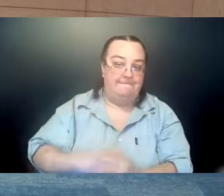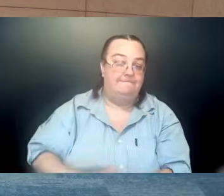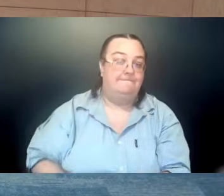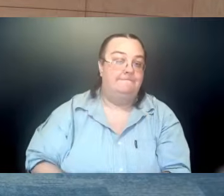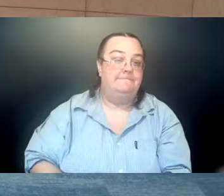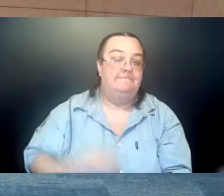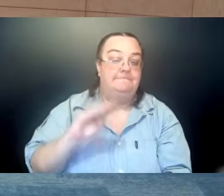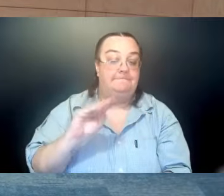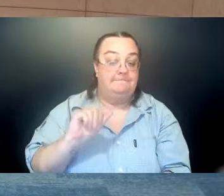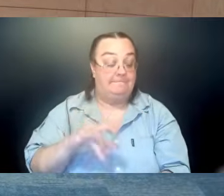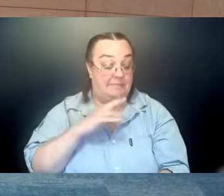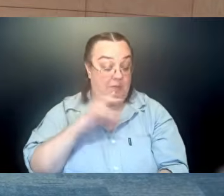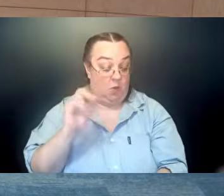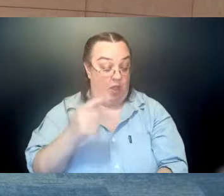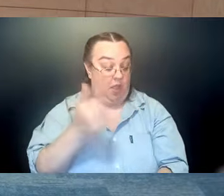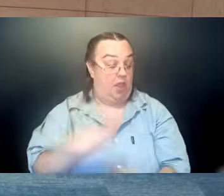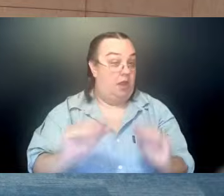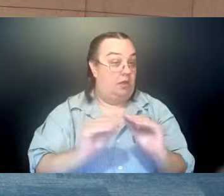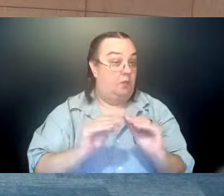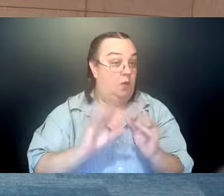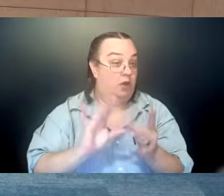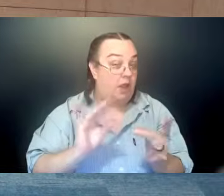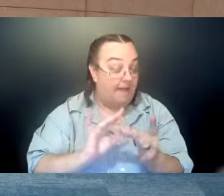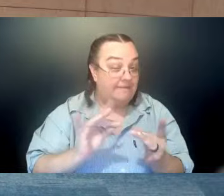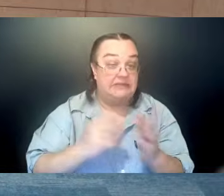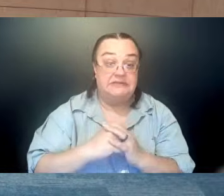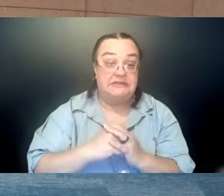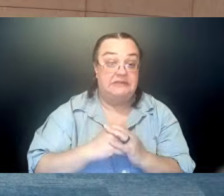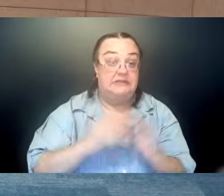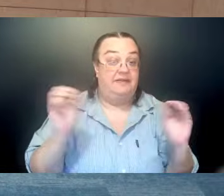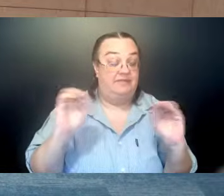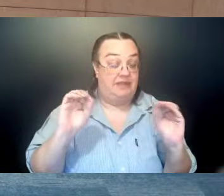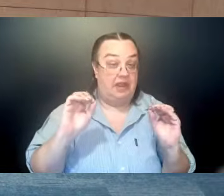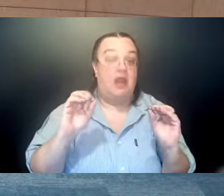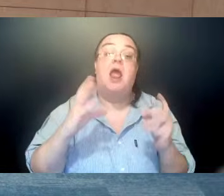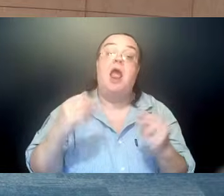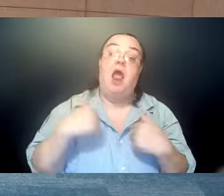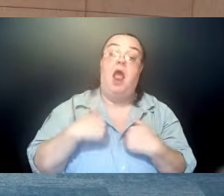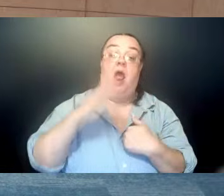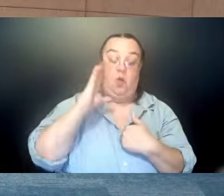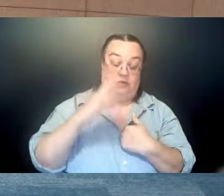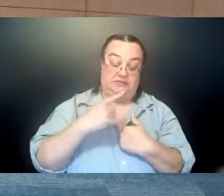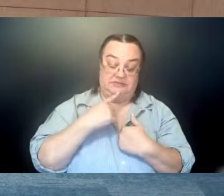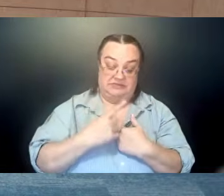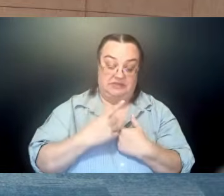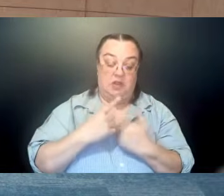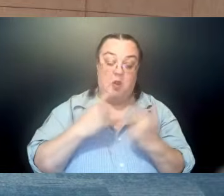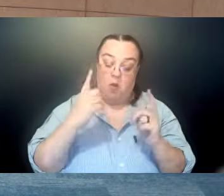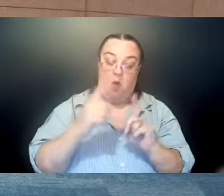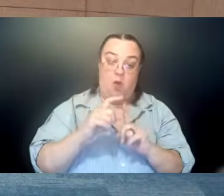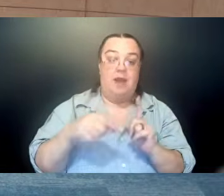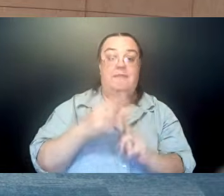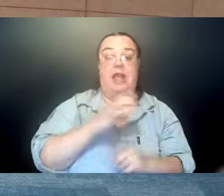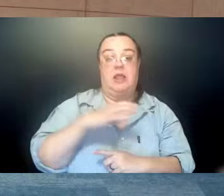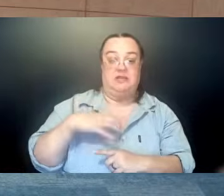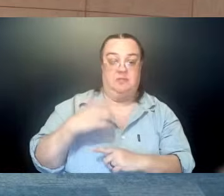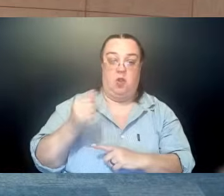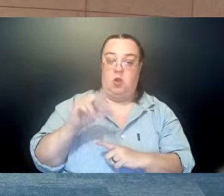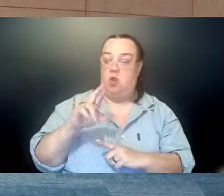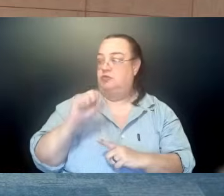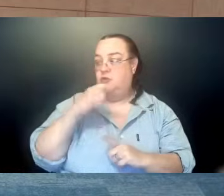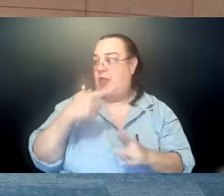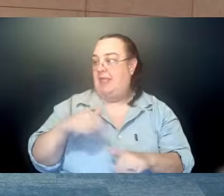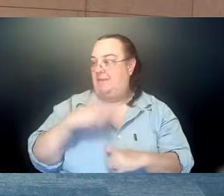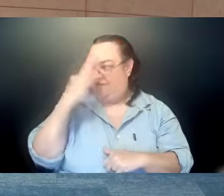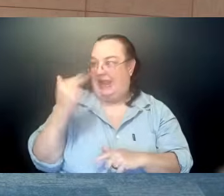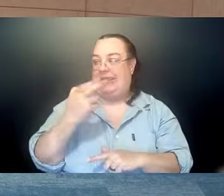Okay, any other comments? Hearing none. And I'll say a word about Councilmember Garces. Don't let me forget, he just texted